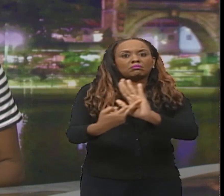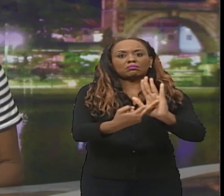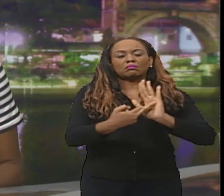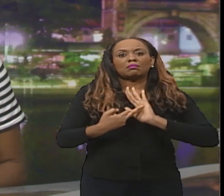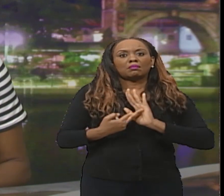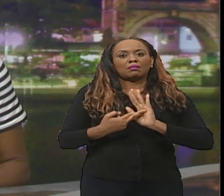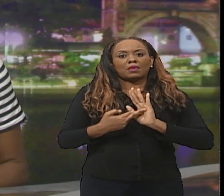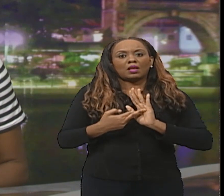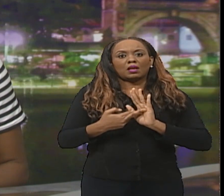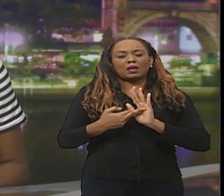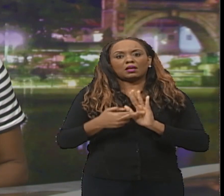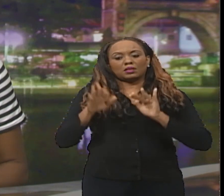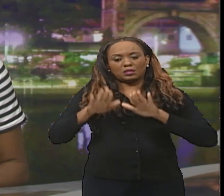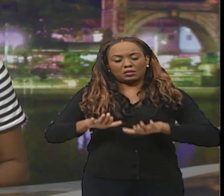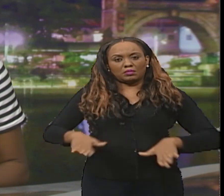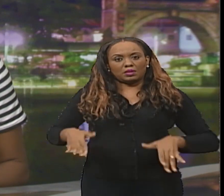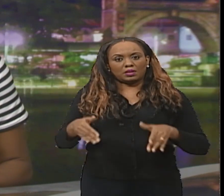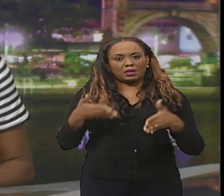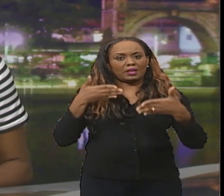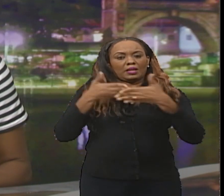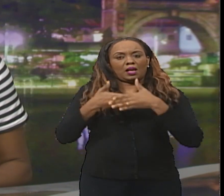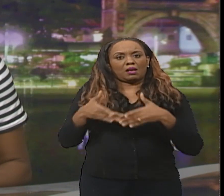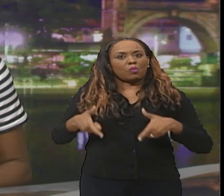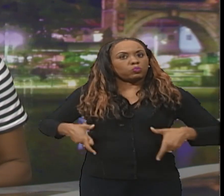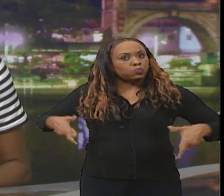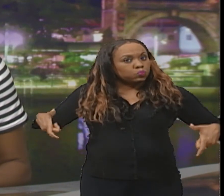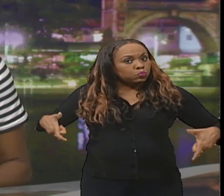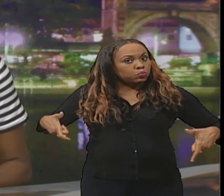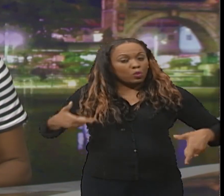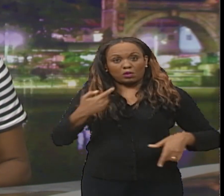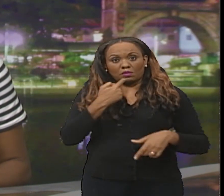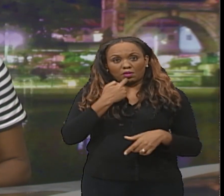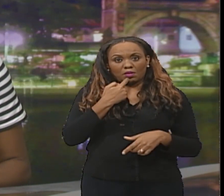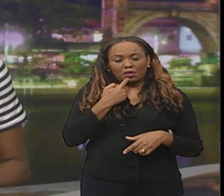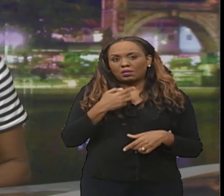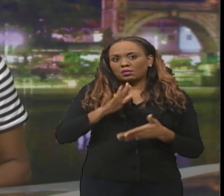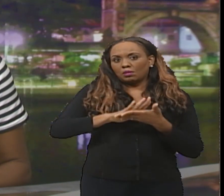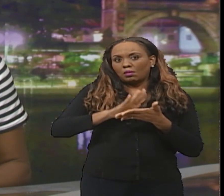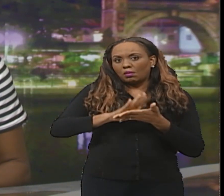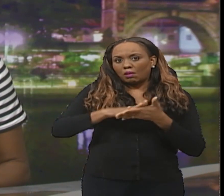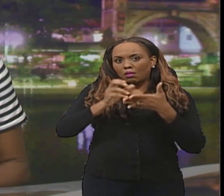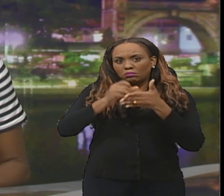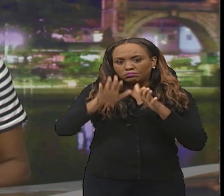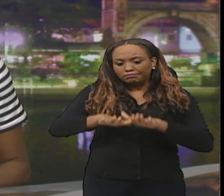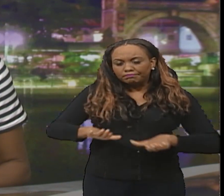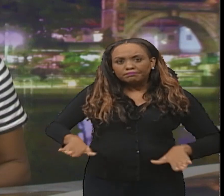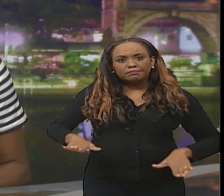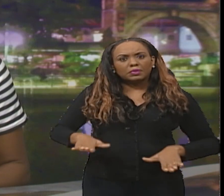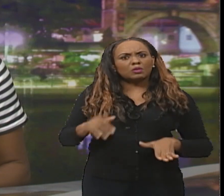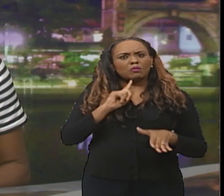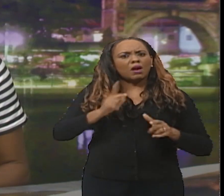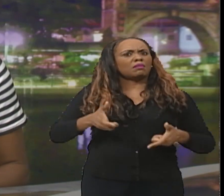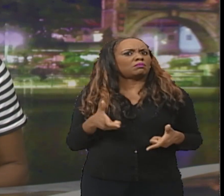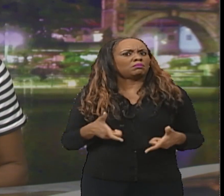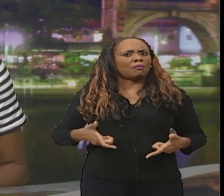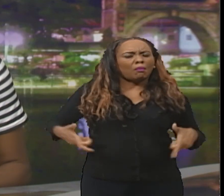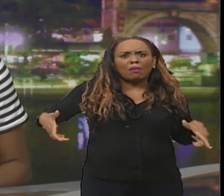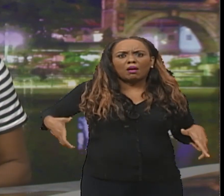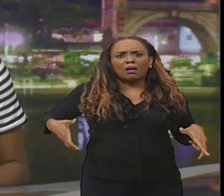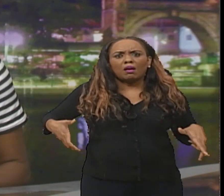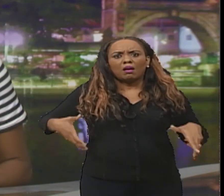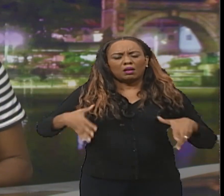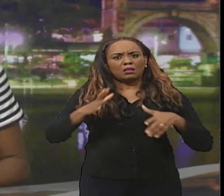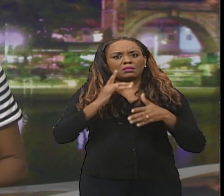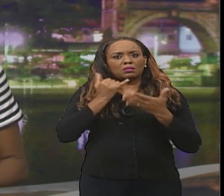of Barbados, Dr. Grace Showan, says with 1/3 of the school children in Barbados suffering from childhood obesity,